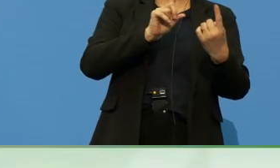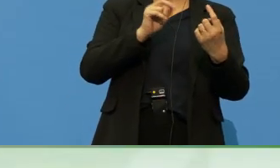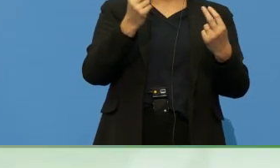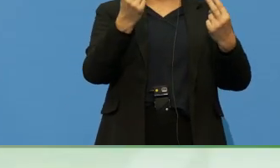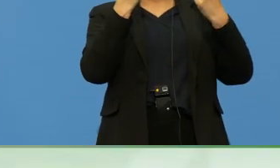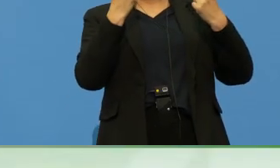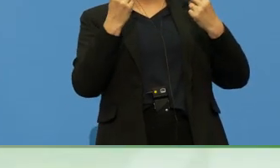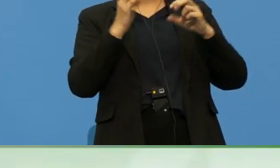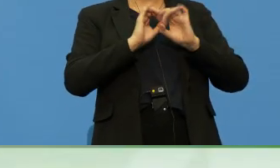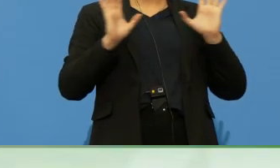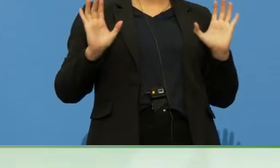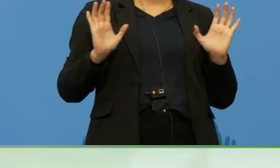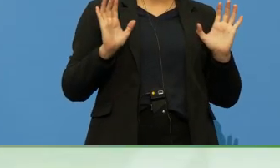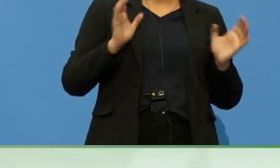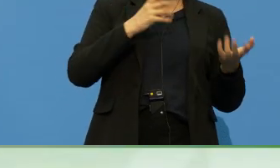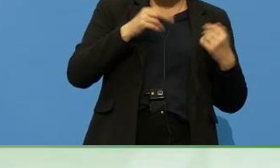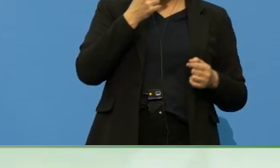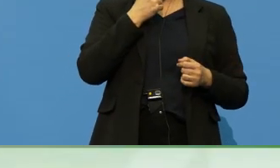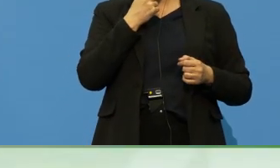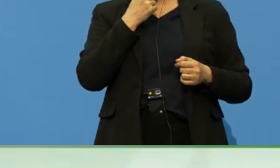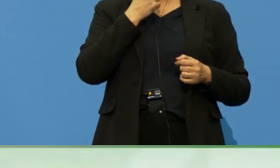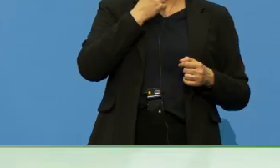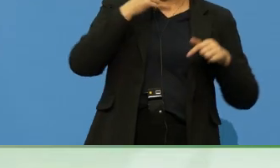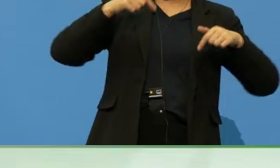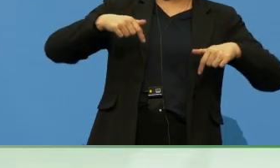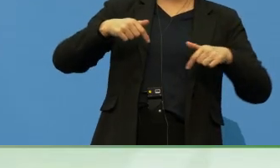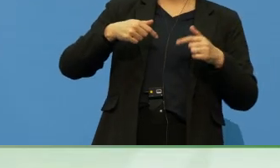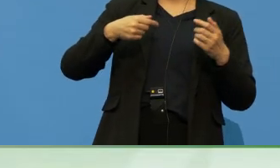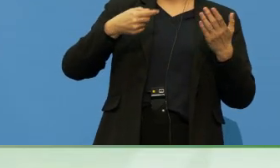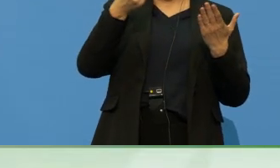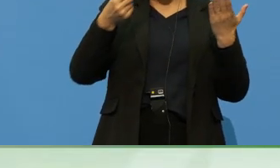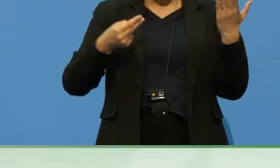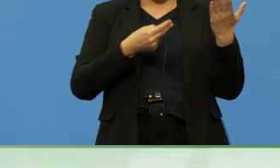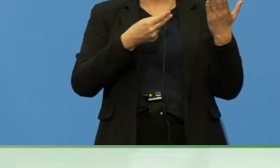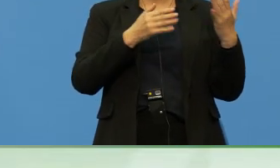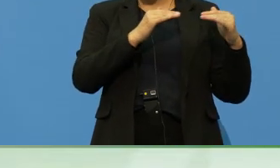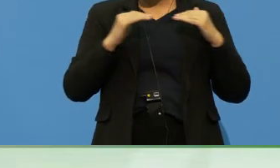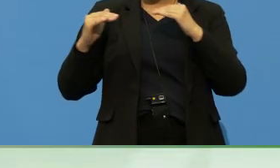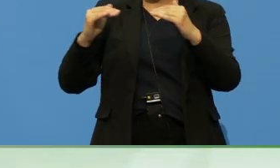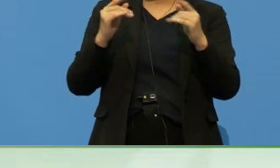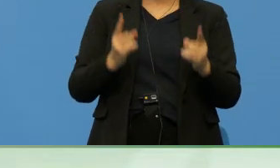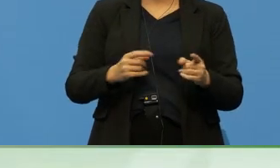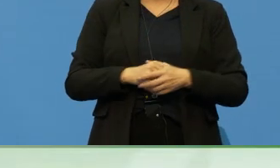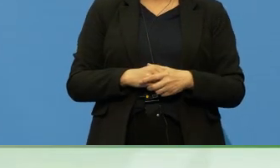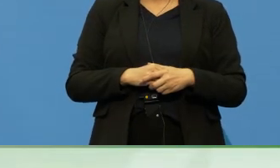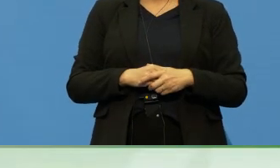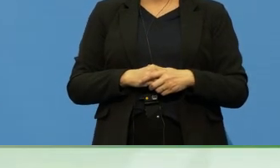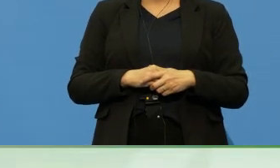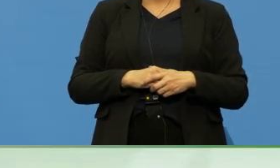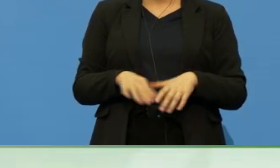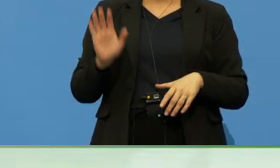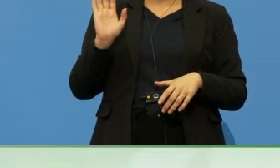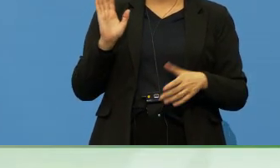to design something for all, like a product or a services. Yeah. But yes. We are not proud of that, but when we have no